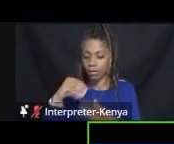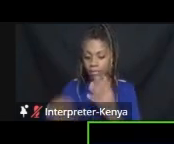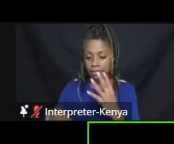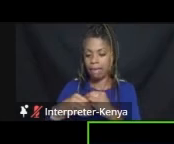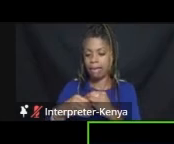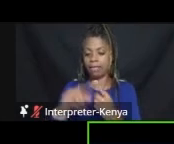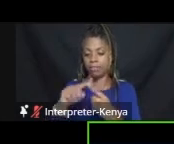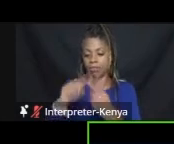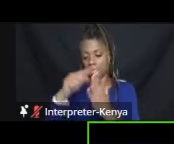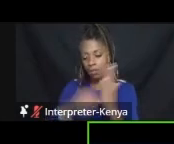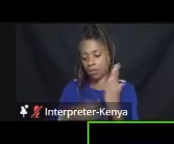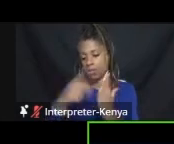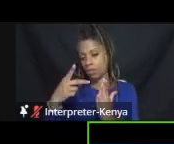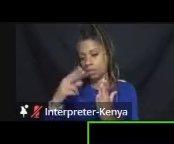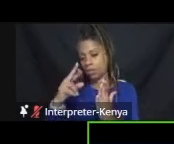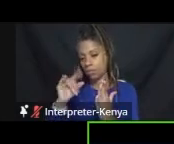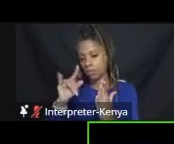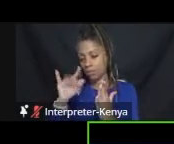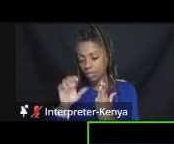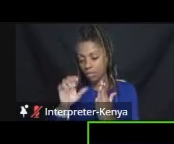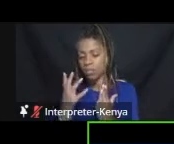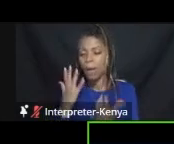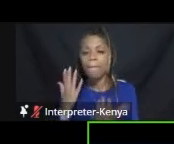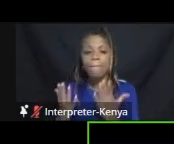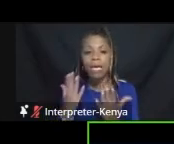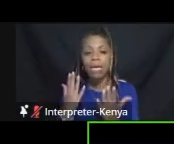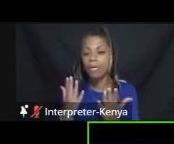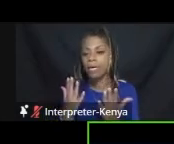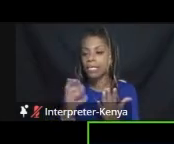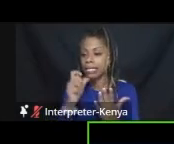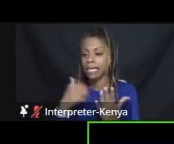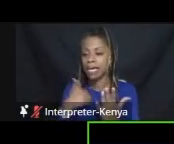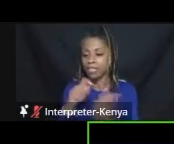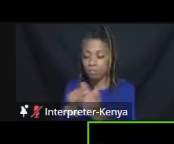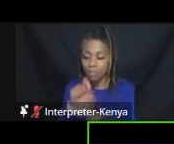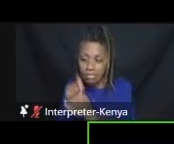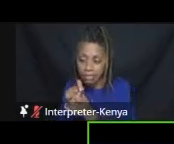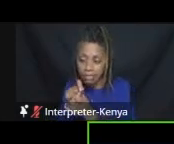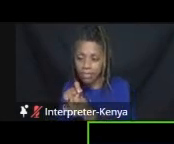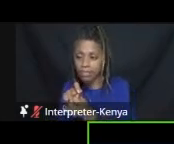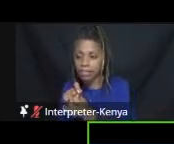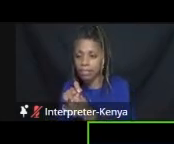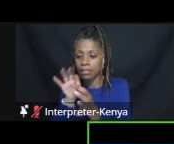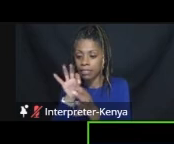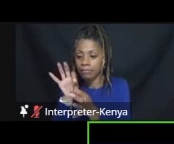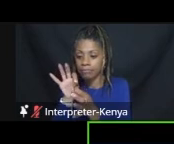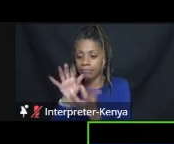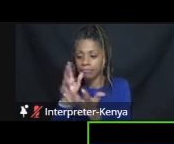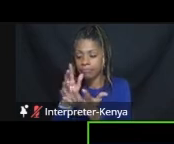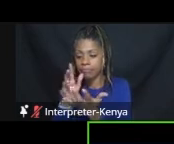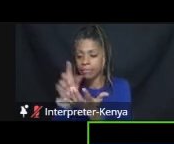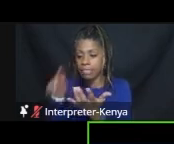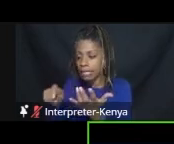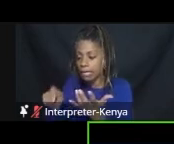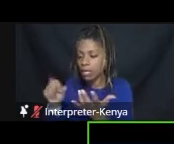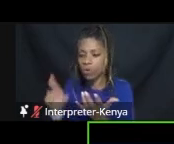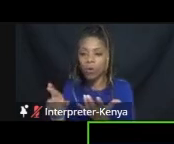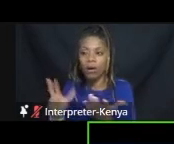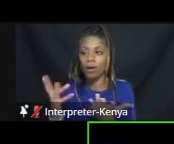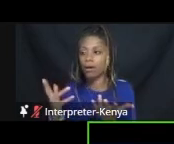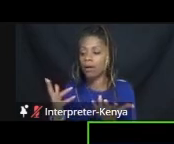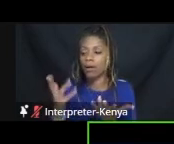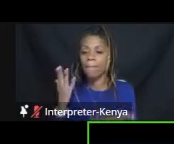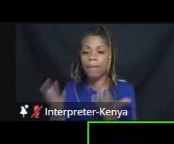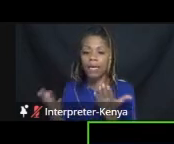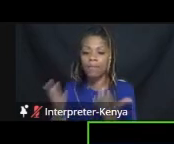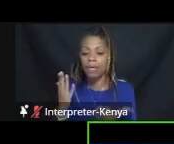fit topically. It may be that they didn't have a sort of specific enough detail to get to a compelling need. But it also might be